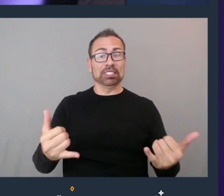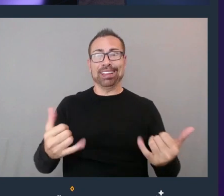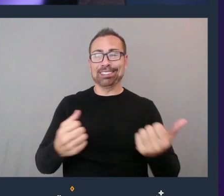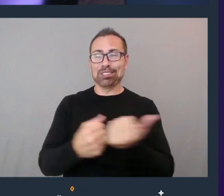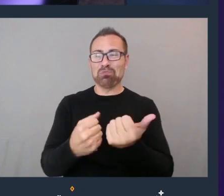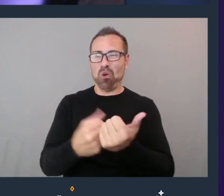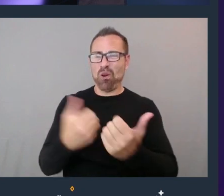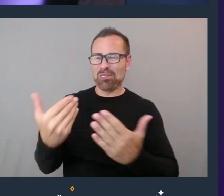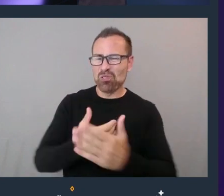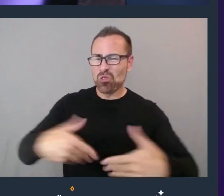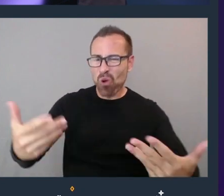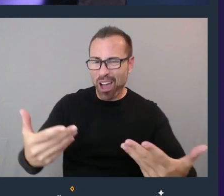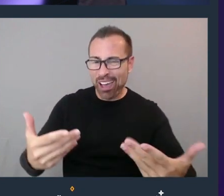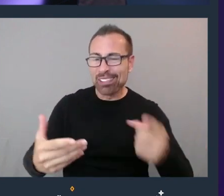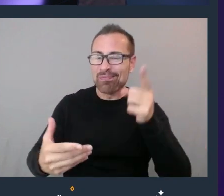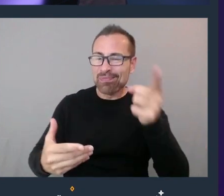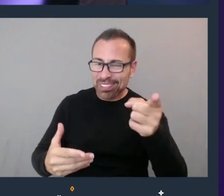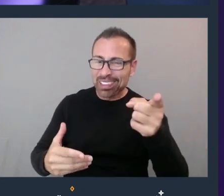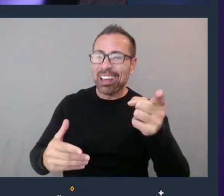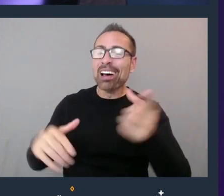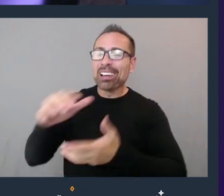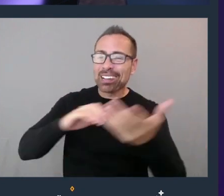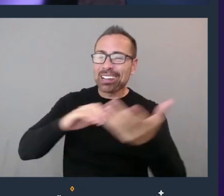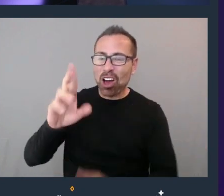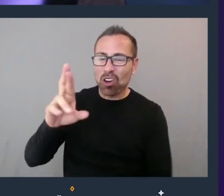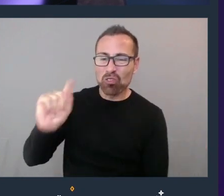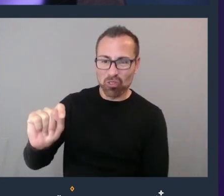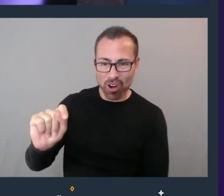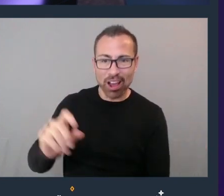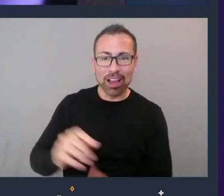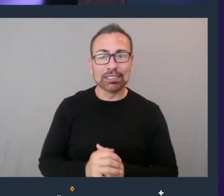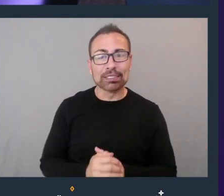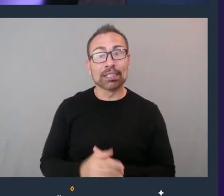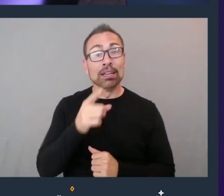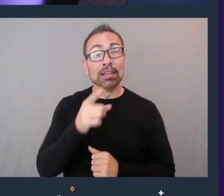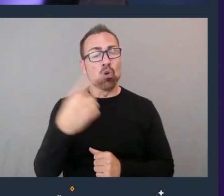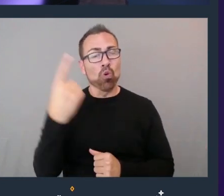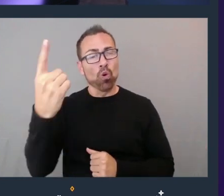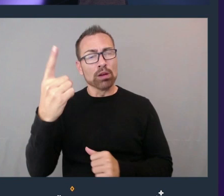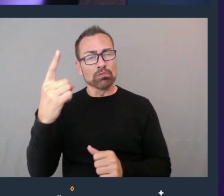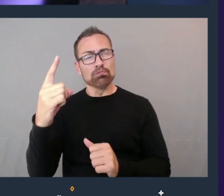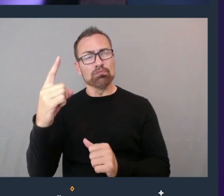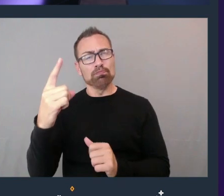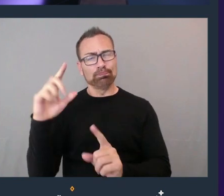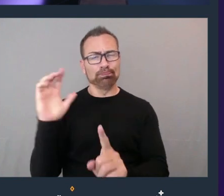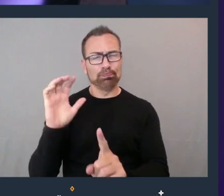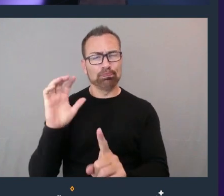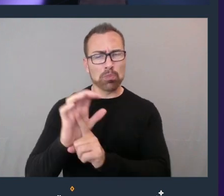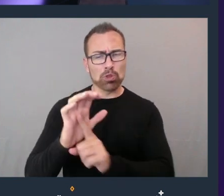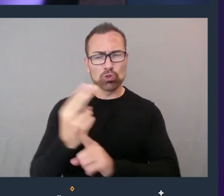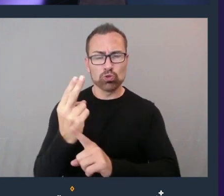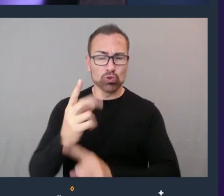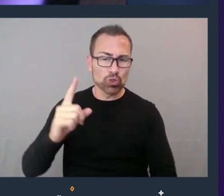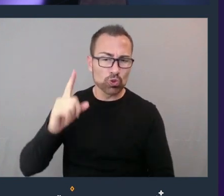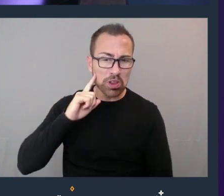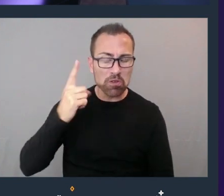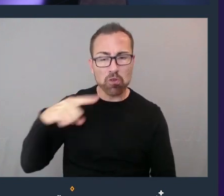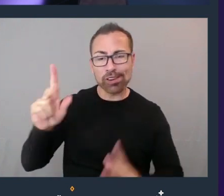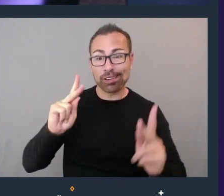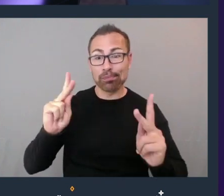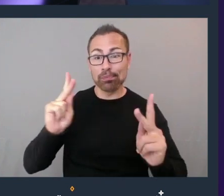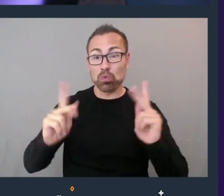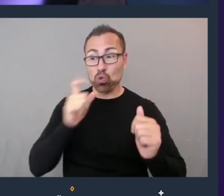this addresses one of the most popular use cases we've heard about from a lot of customers, particularly those that have image sharing applications or